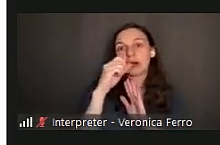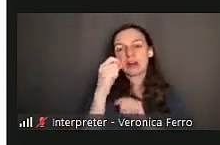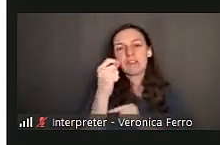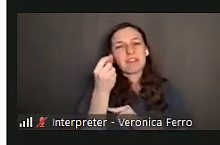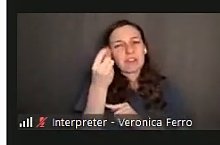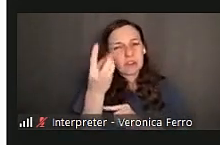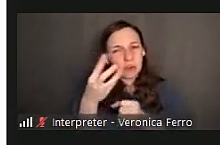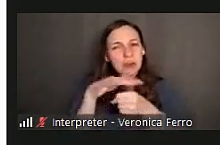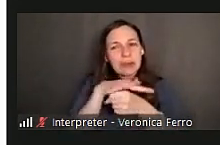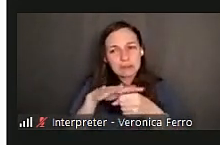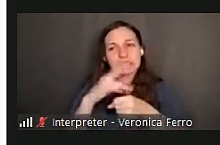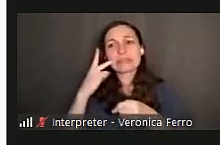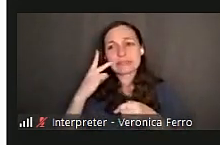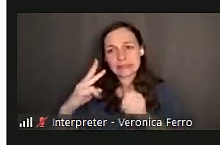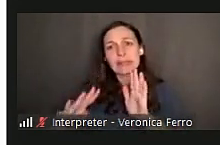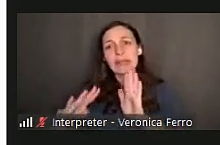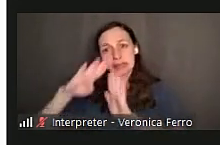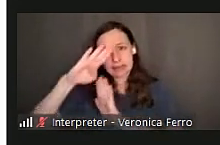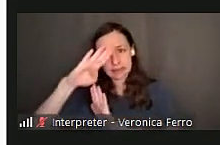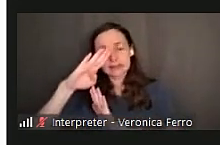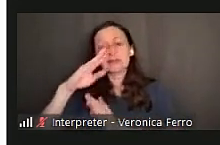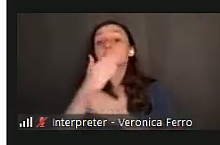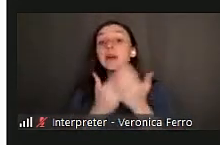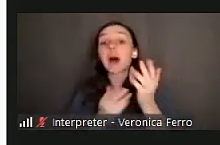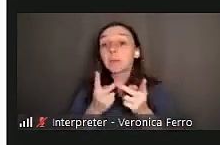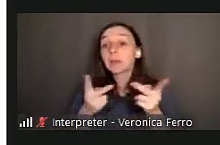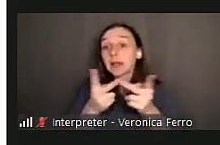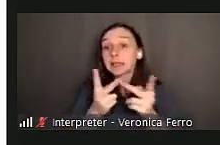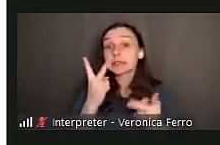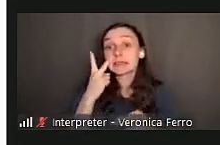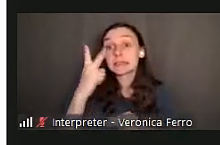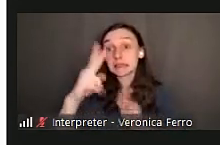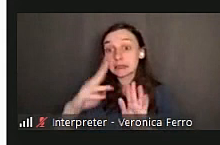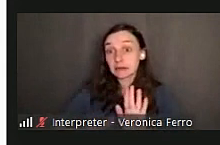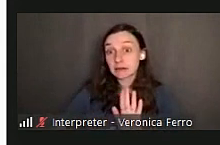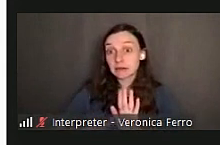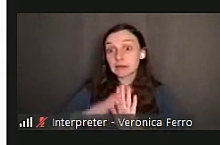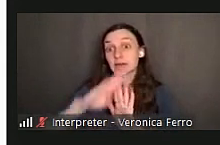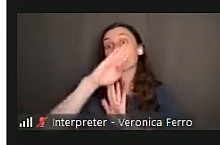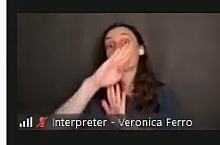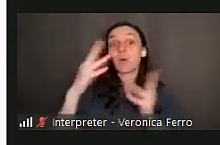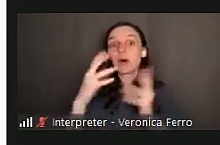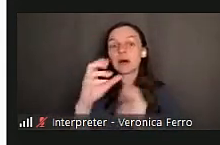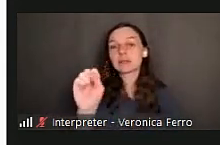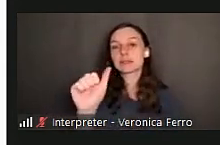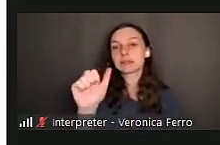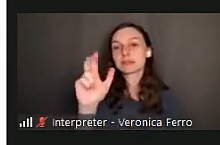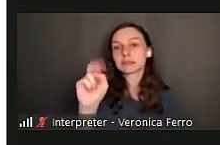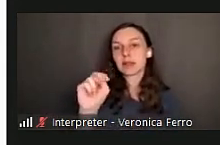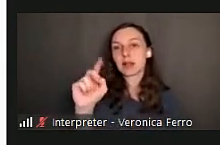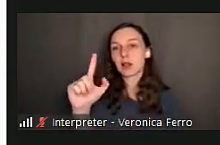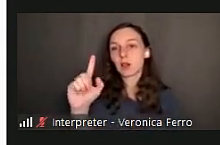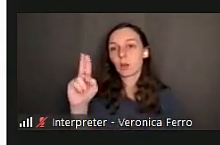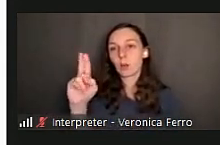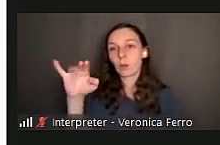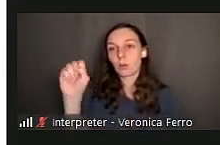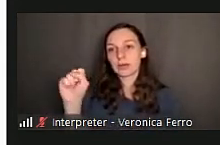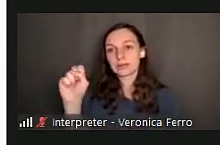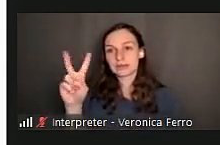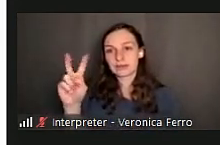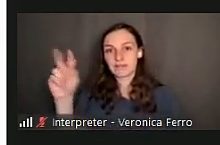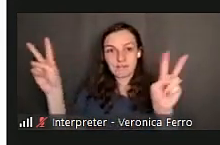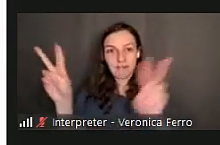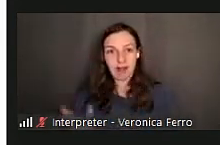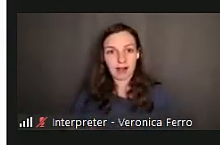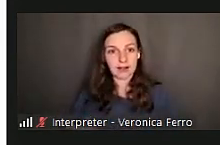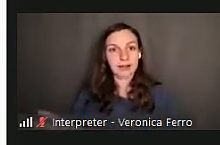now. So some of those places where we are seeing some increasing trends include the San Luis Valley, also some of our counties on the Eastern Plains,